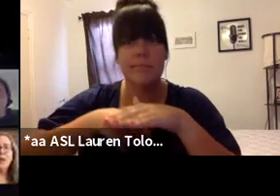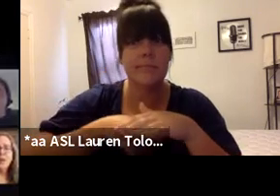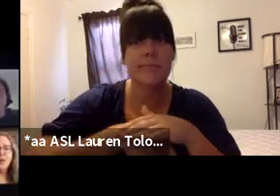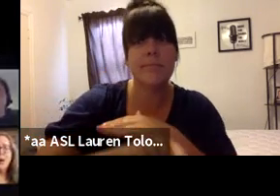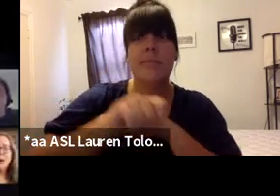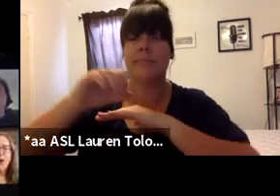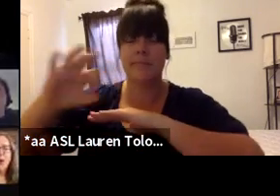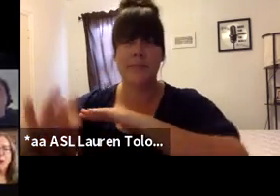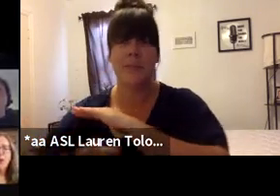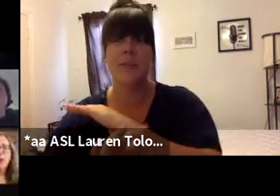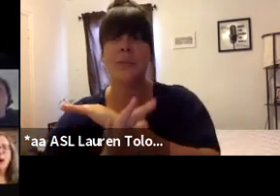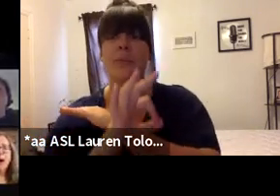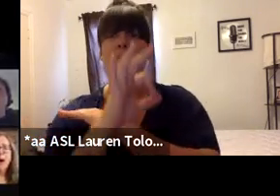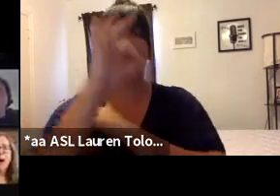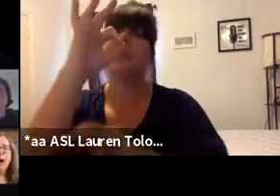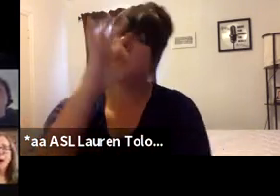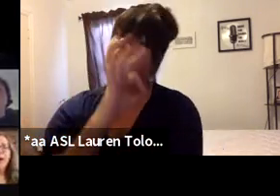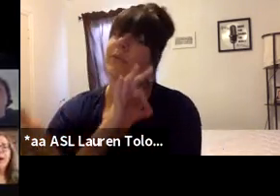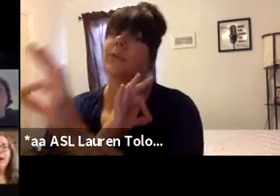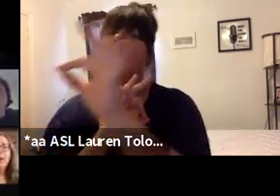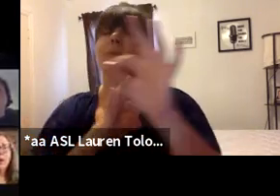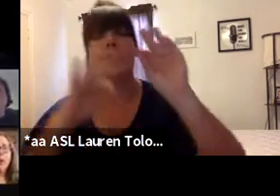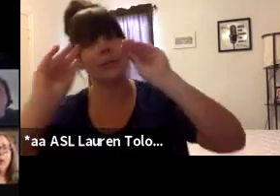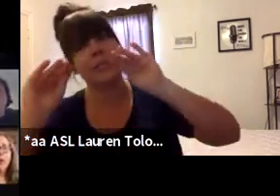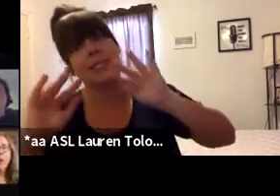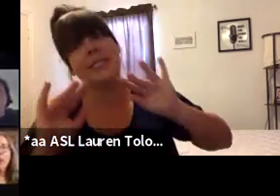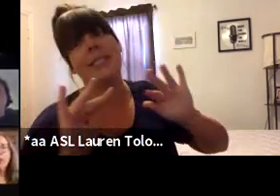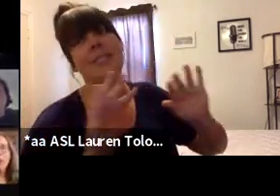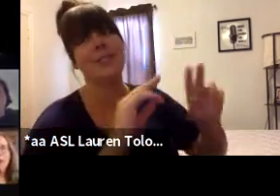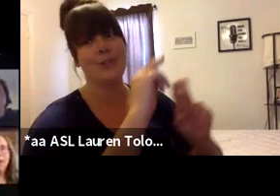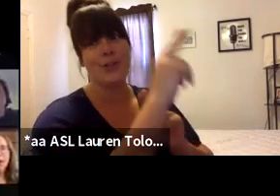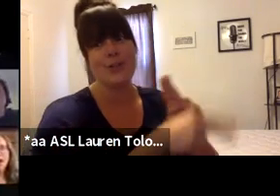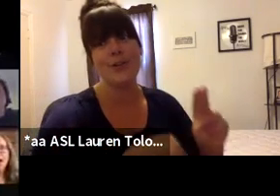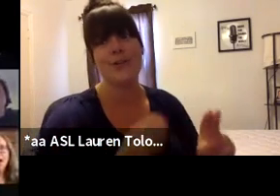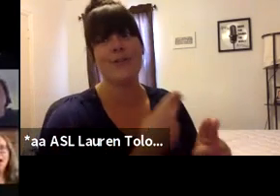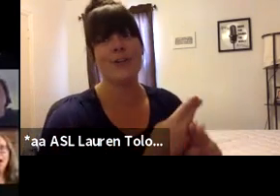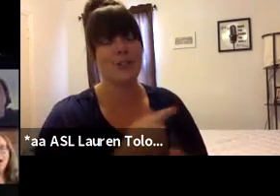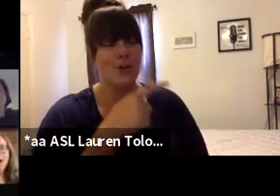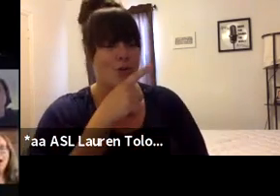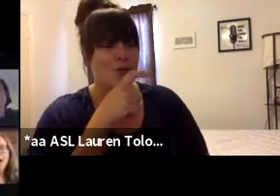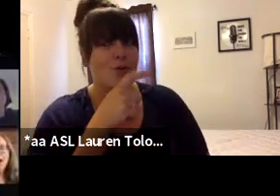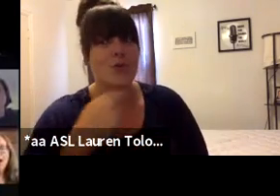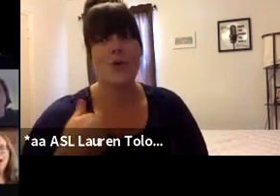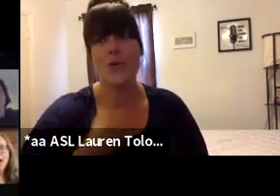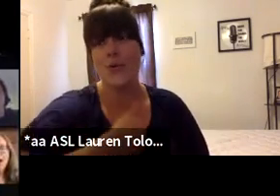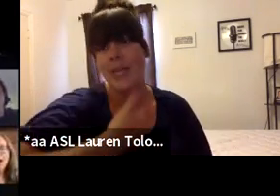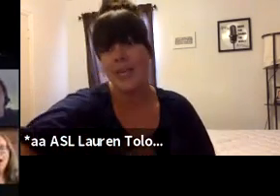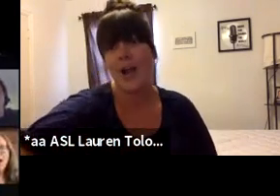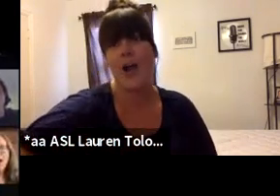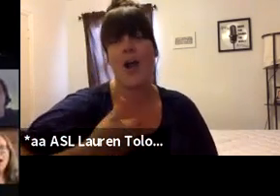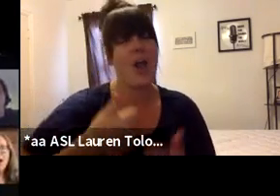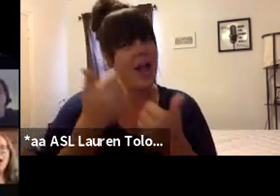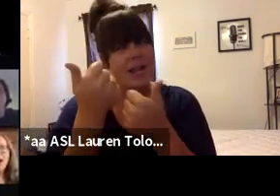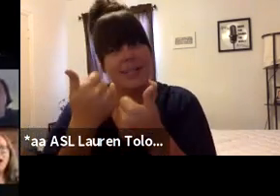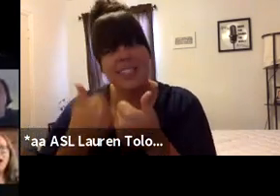star rises and sings to the universe who we are. For each child that's born,